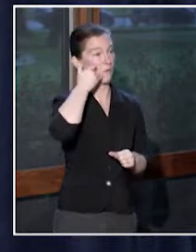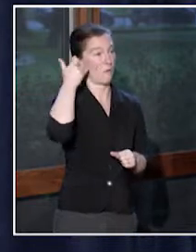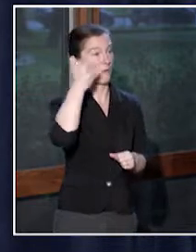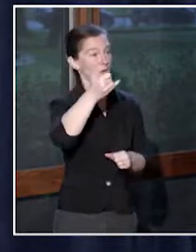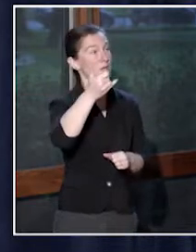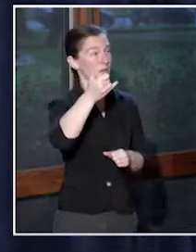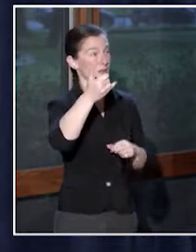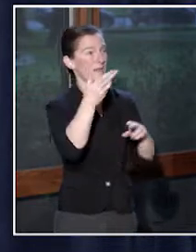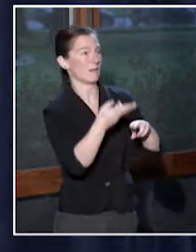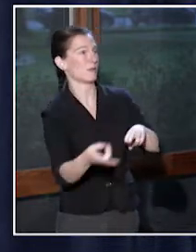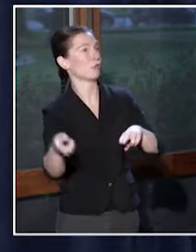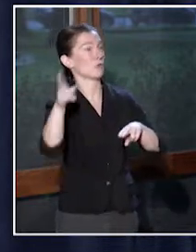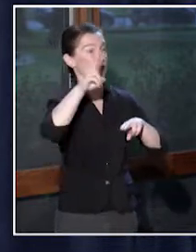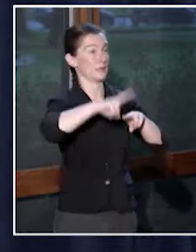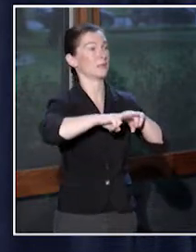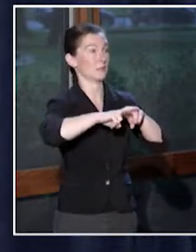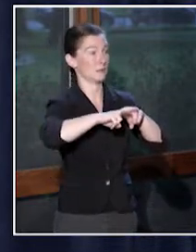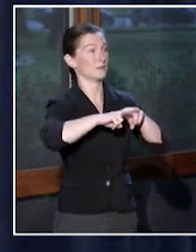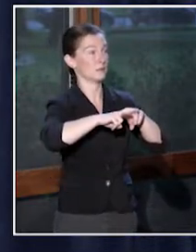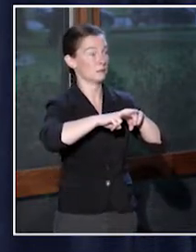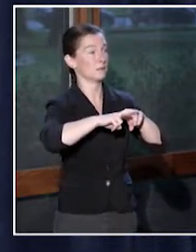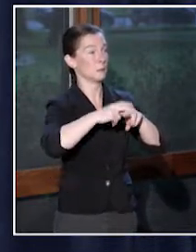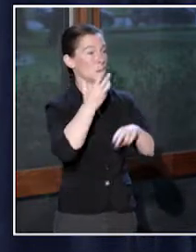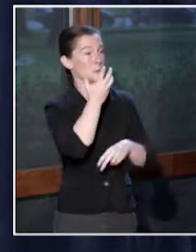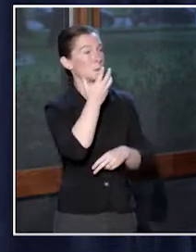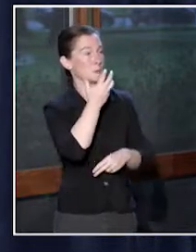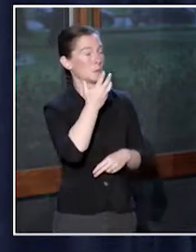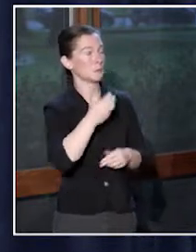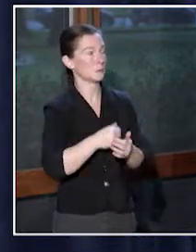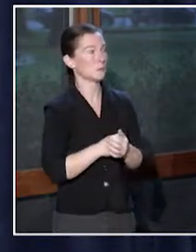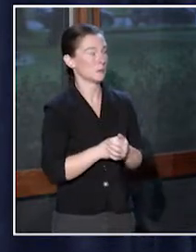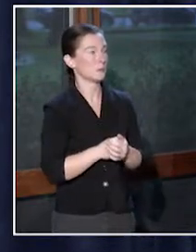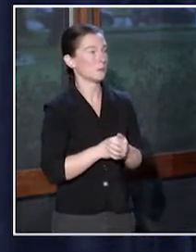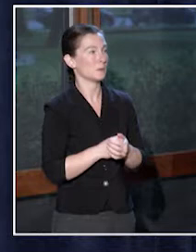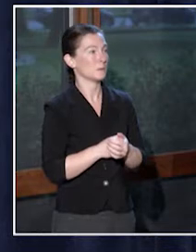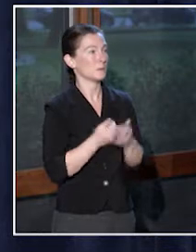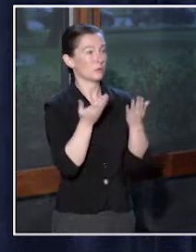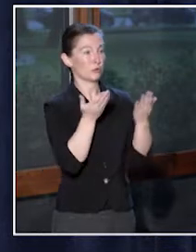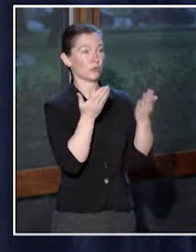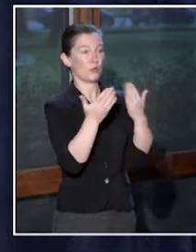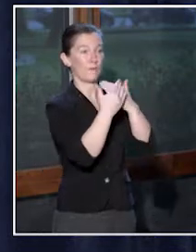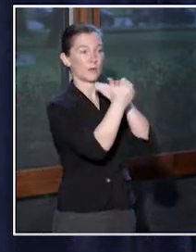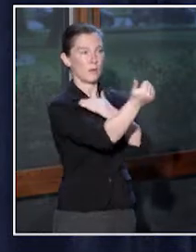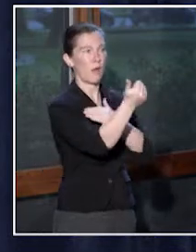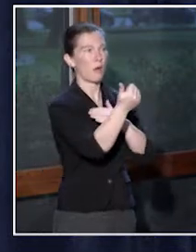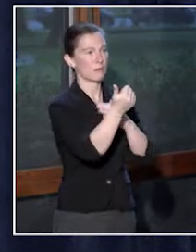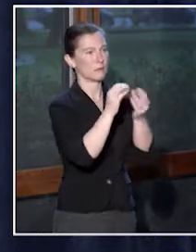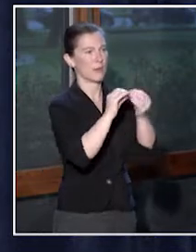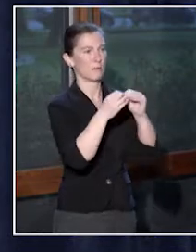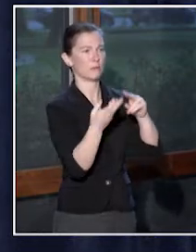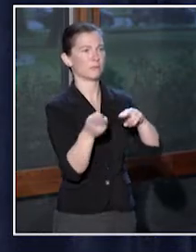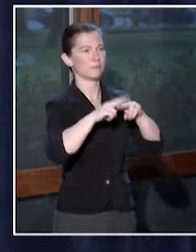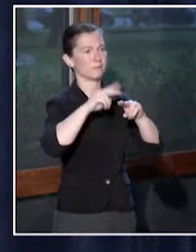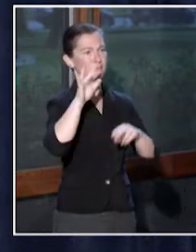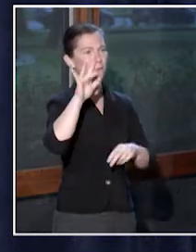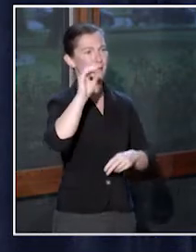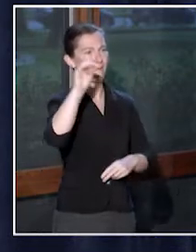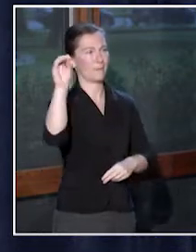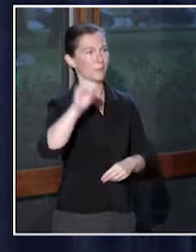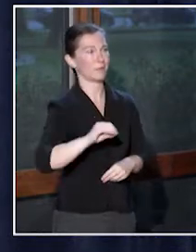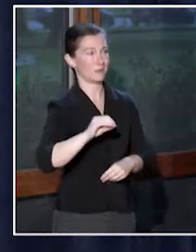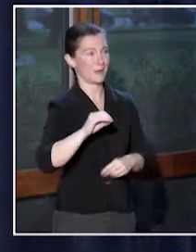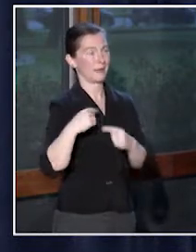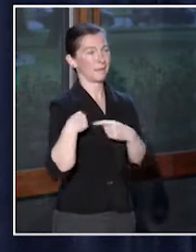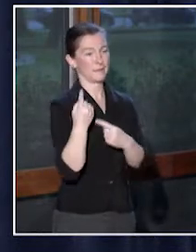increased dramatically. Dispatch calls for services increased by 25% in the last 5 years,